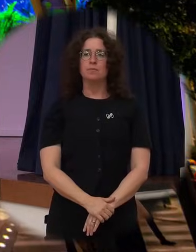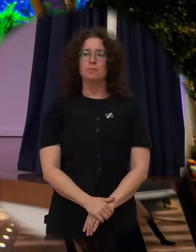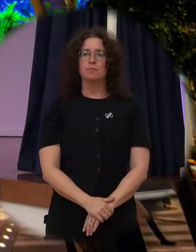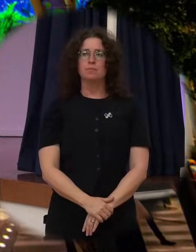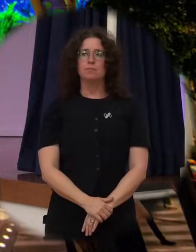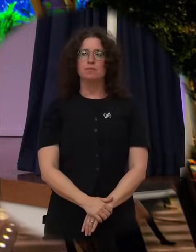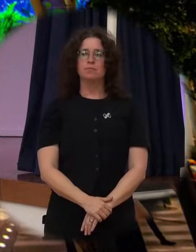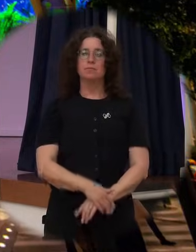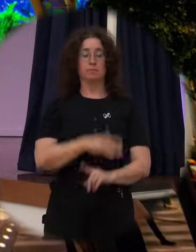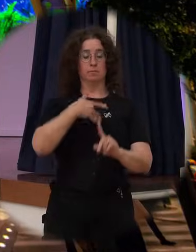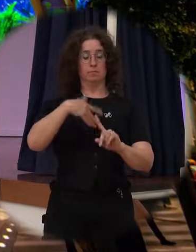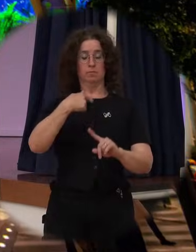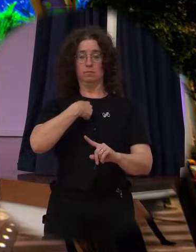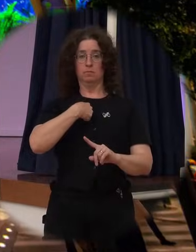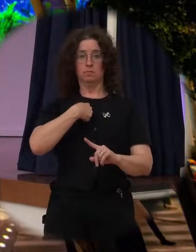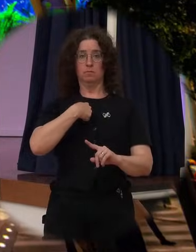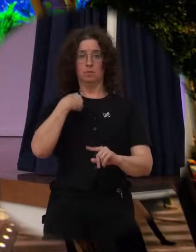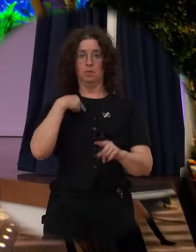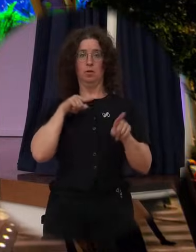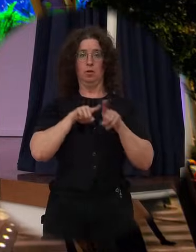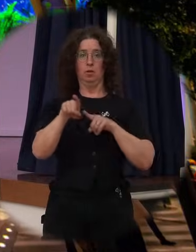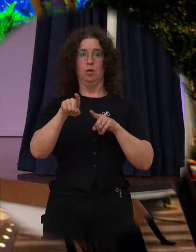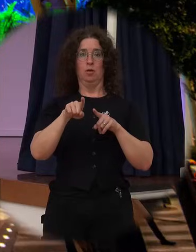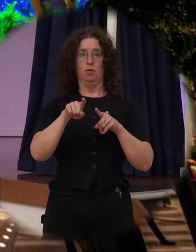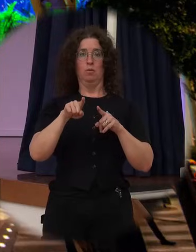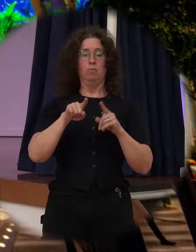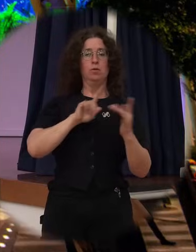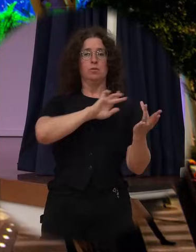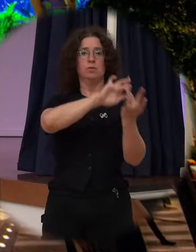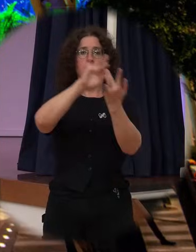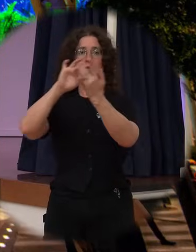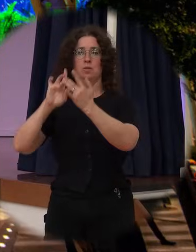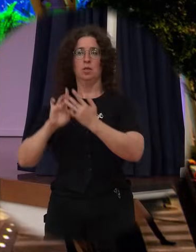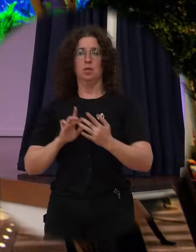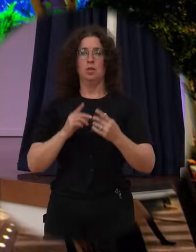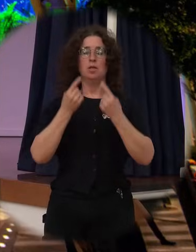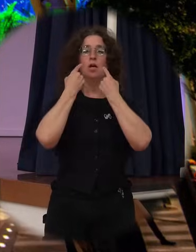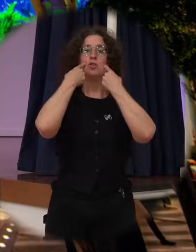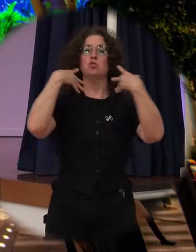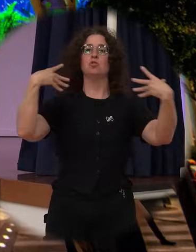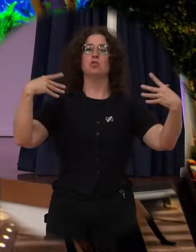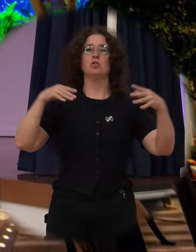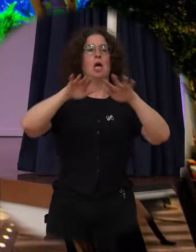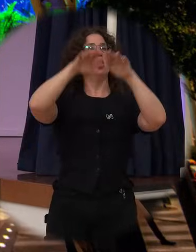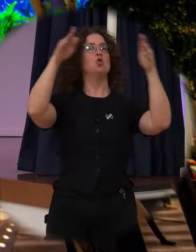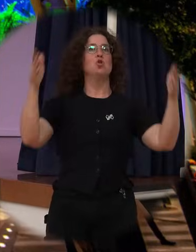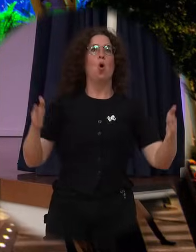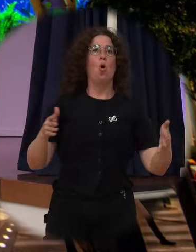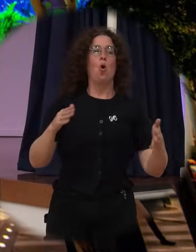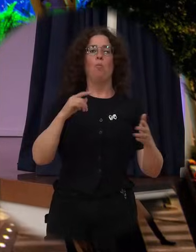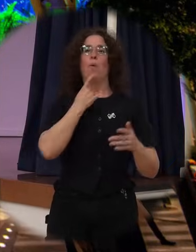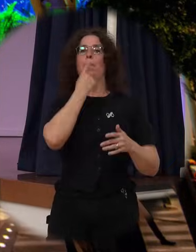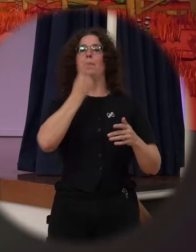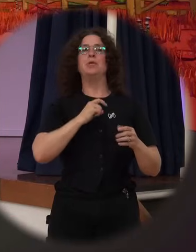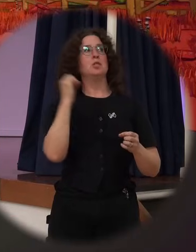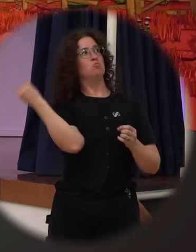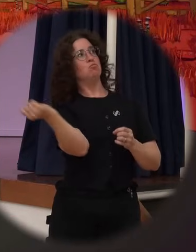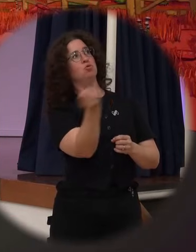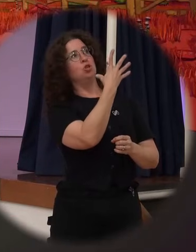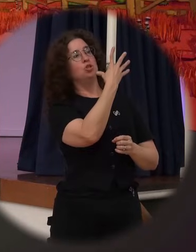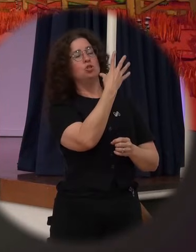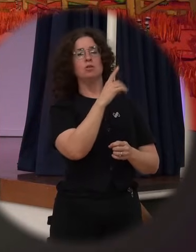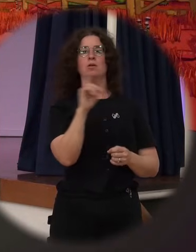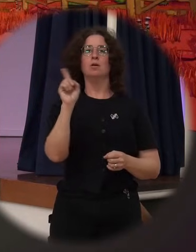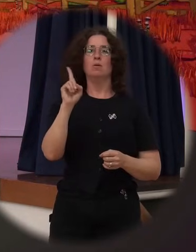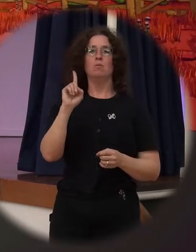So quick background about me, I've mostly done interactive exhibits in the past, outdoor domes and indoor like museum projection rooms, but nowadays I'm working